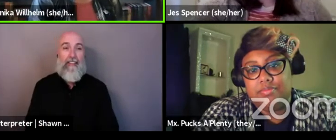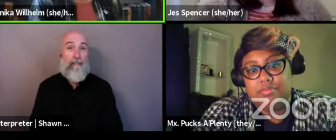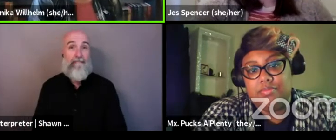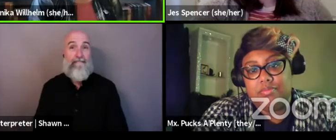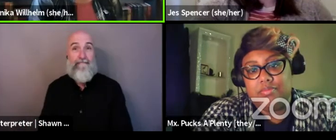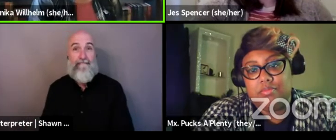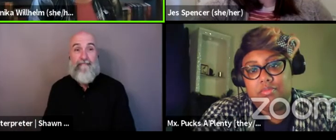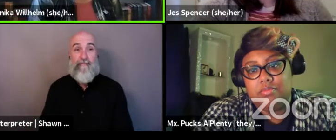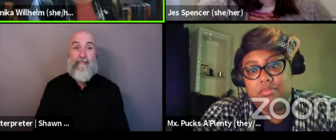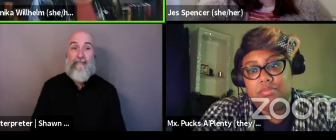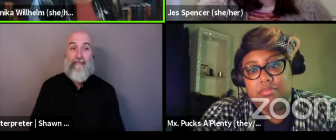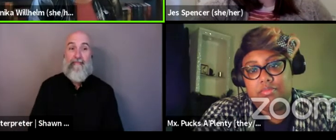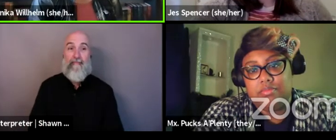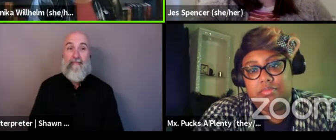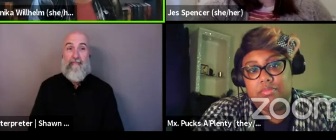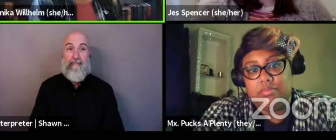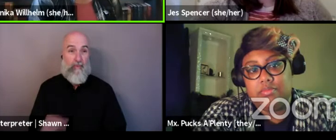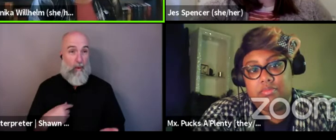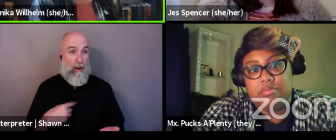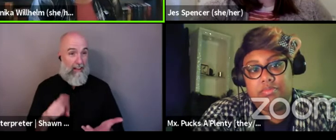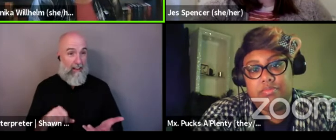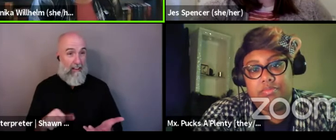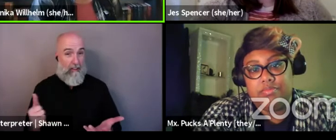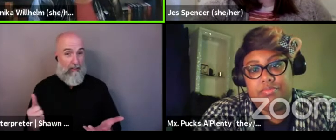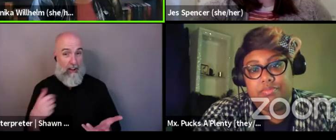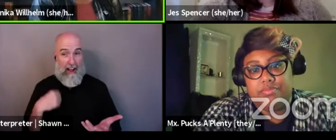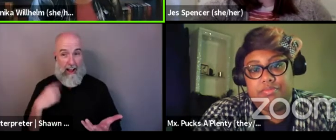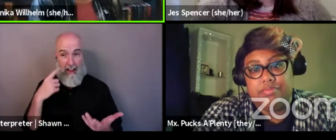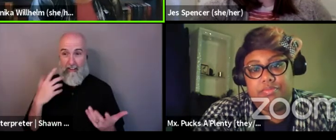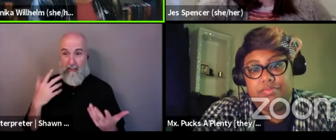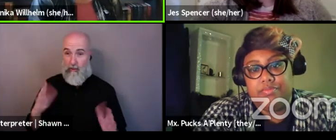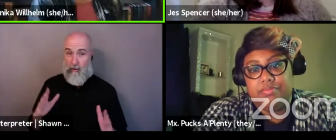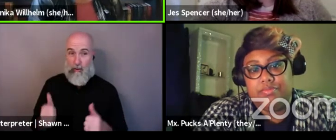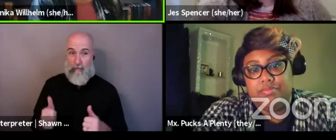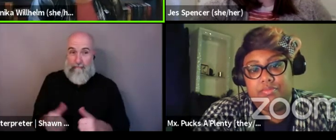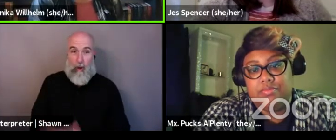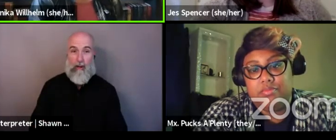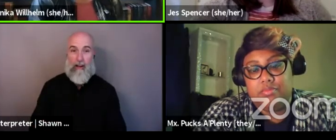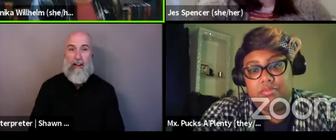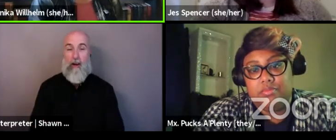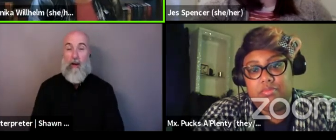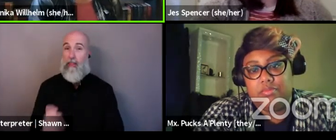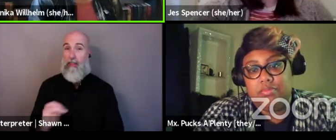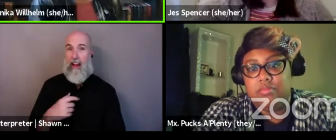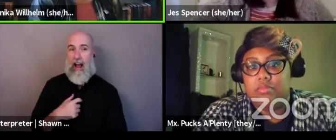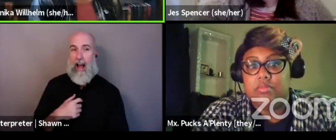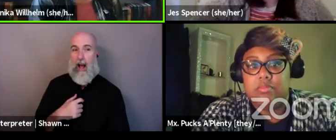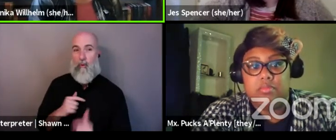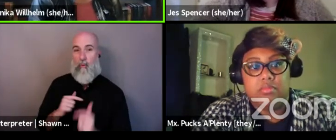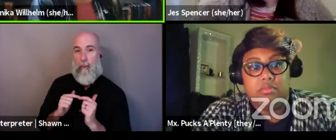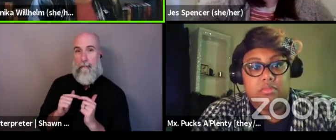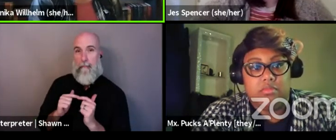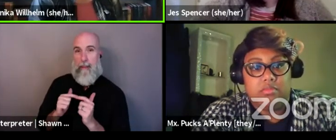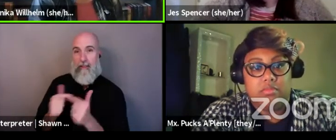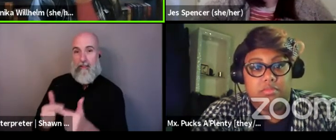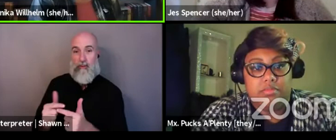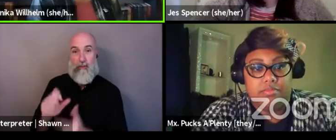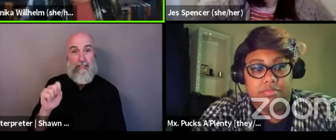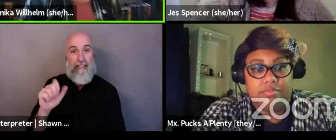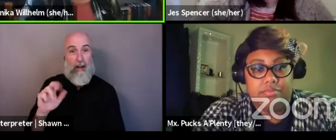And do I need anything else for that, Jasmine? I think that's the whole intro. Cool. Okay, well then I'm gonna pass it to